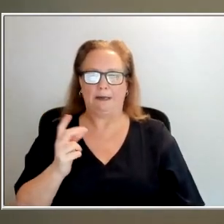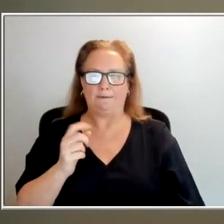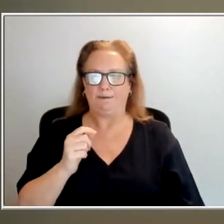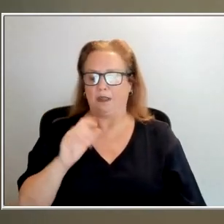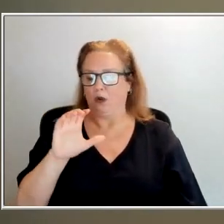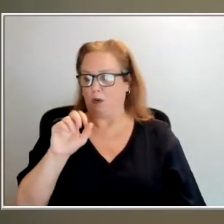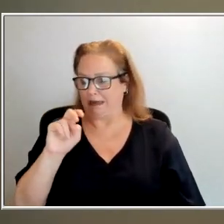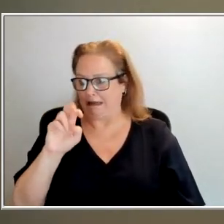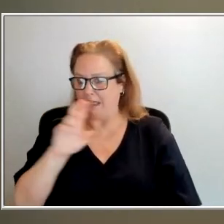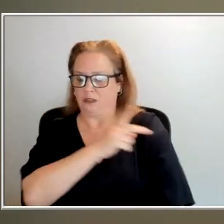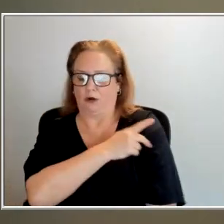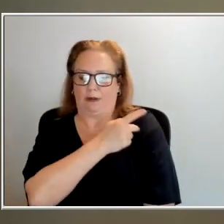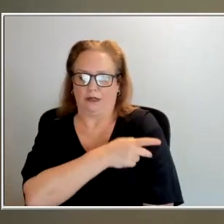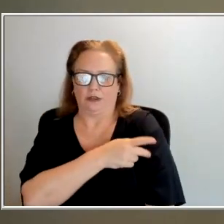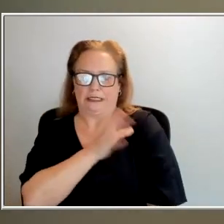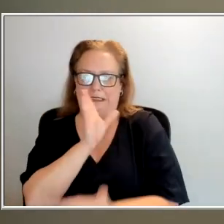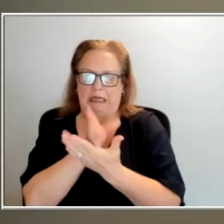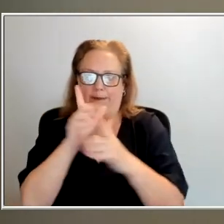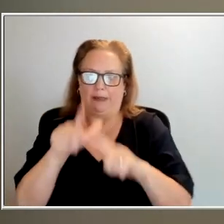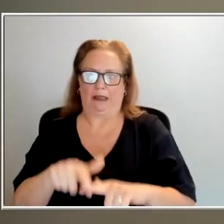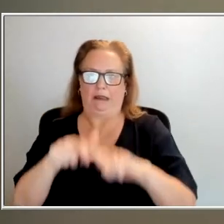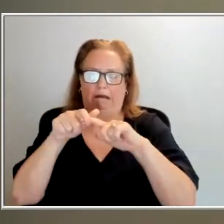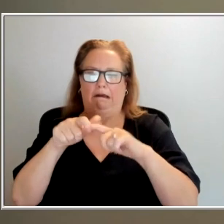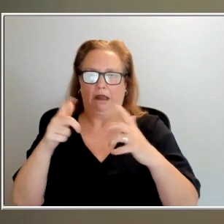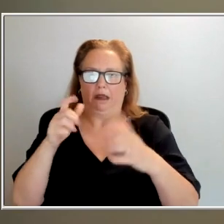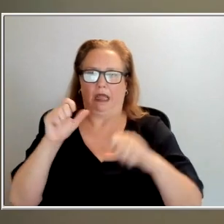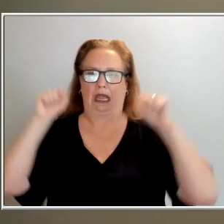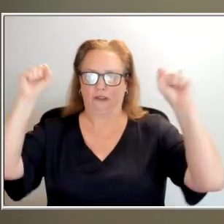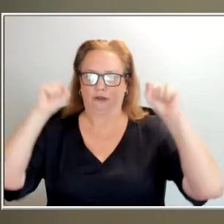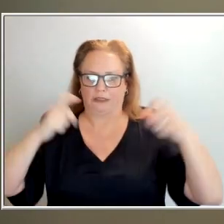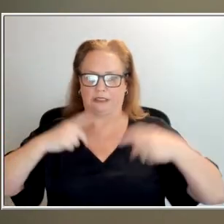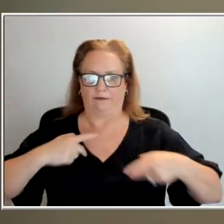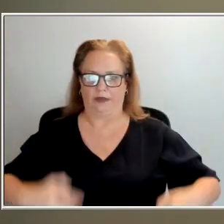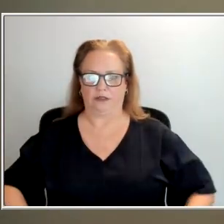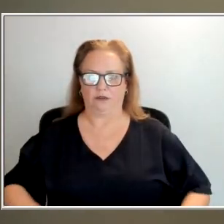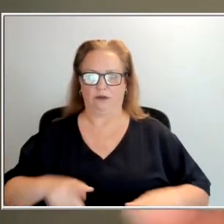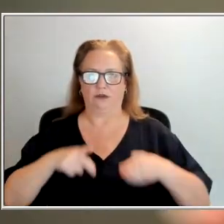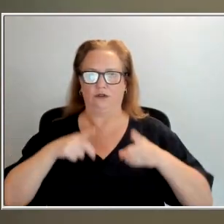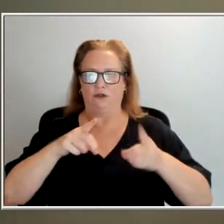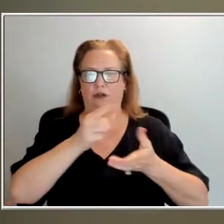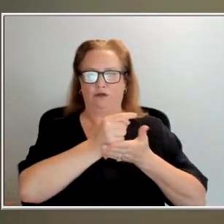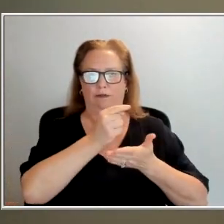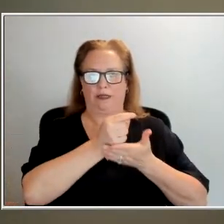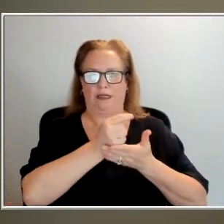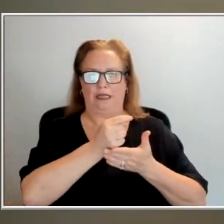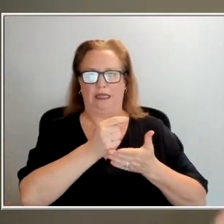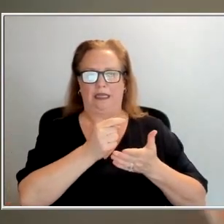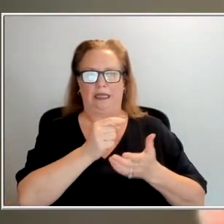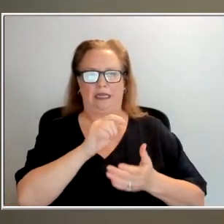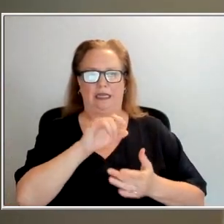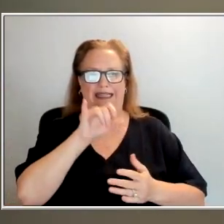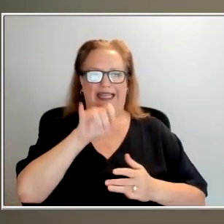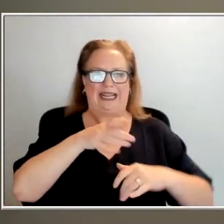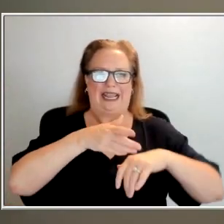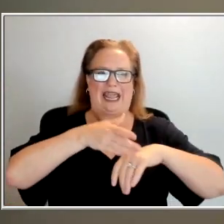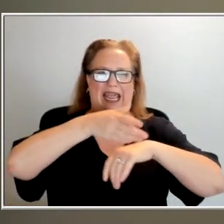cancer patients stopping exercise and physical activity during treatment. And then we were seeing in that kind of post-acute time,